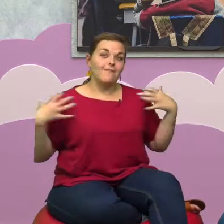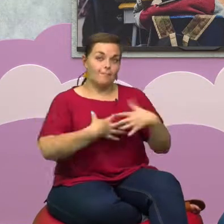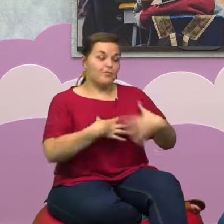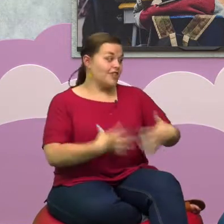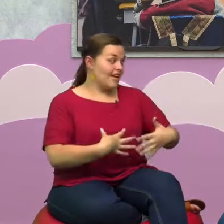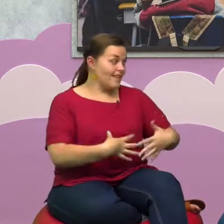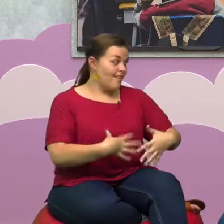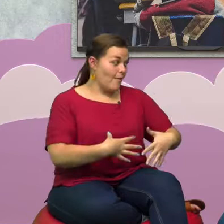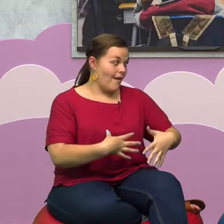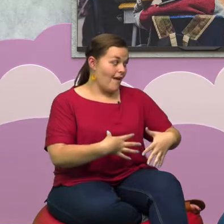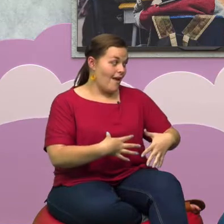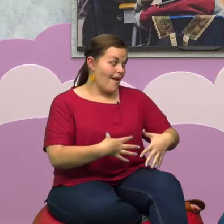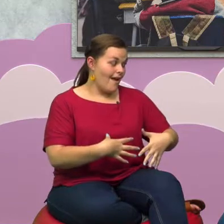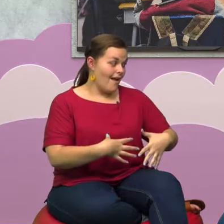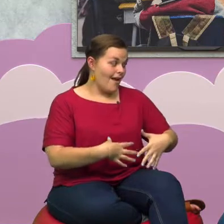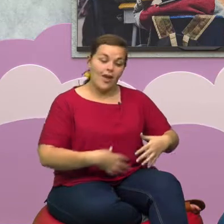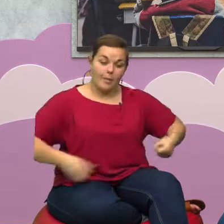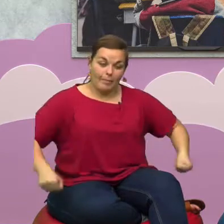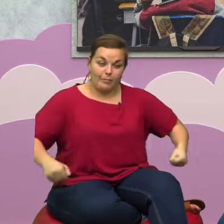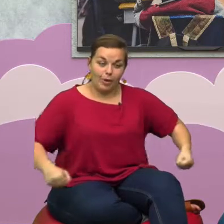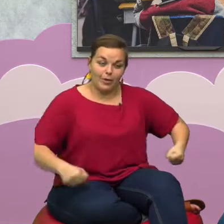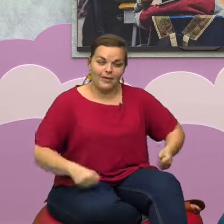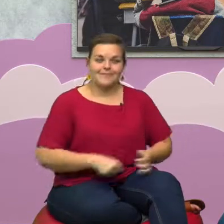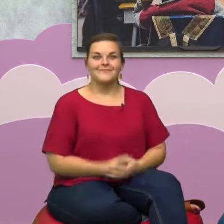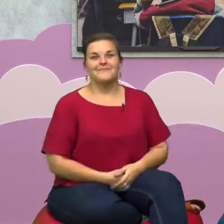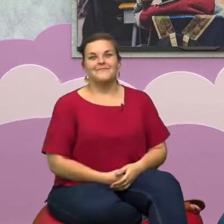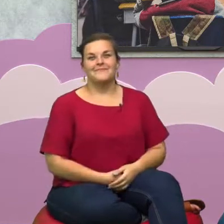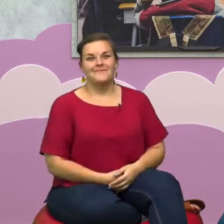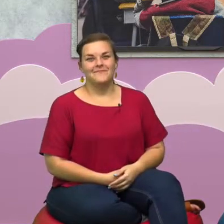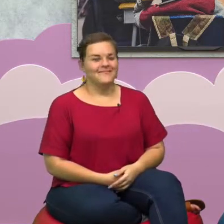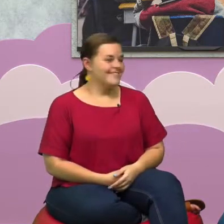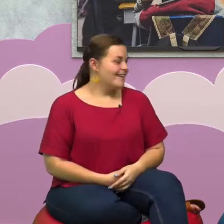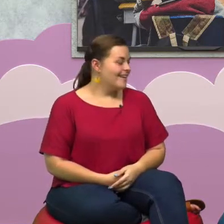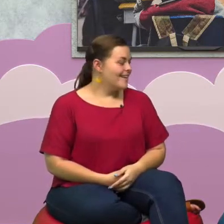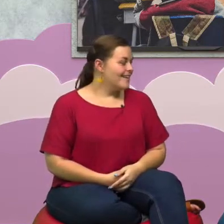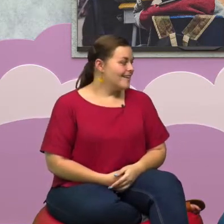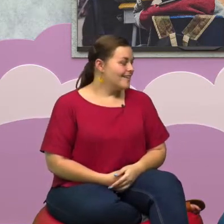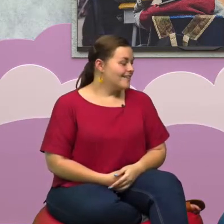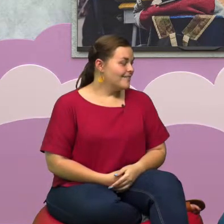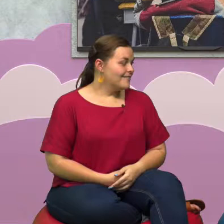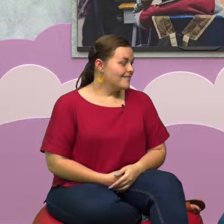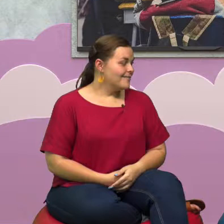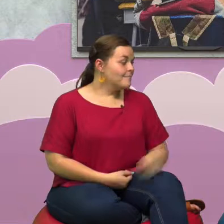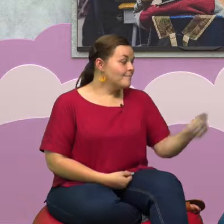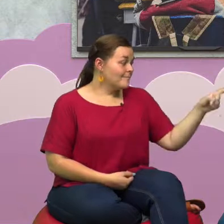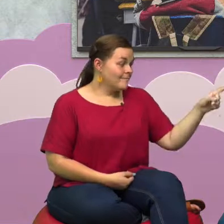That fireproof jacket that they wear. Oh, the big one. Yeah, the big bulky one. Okay, and they also use a fire